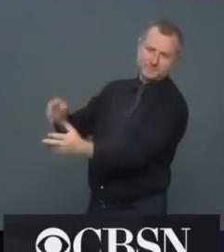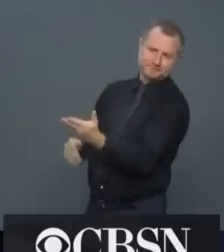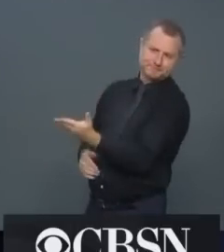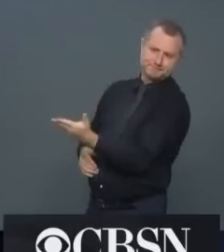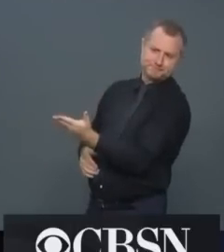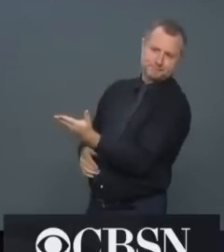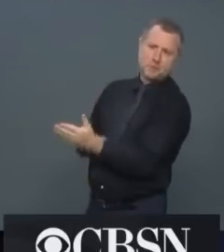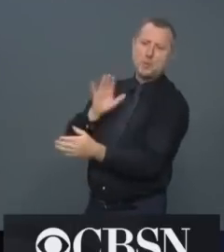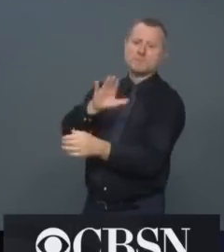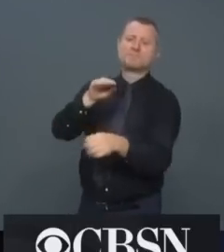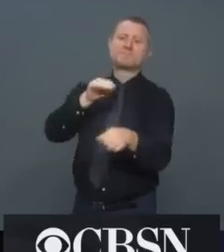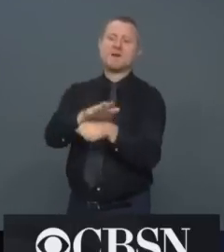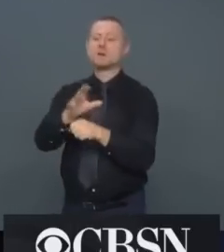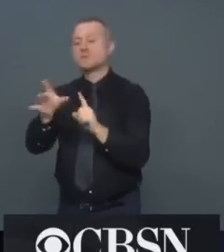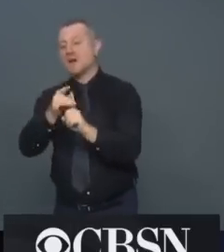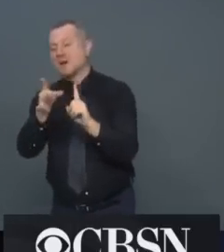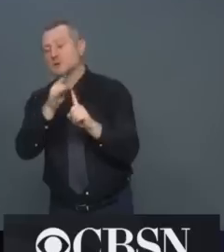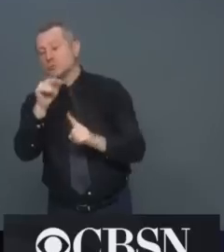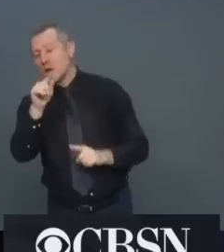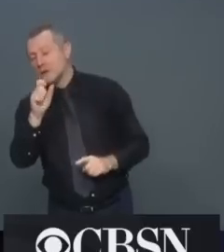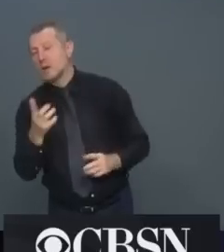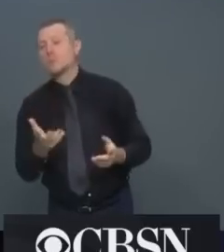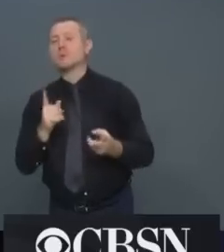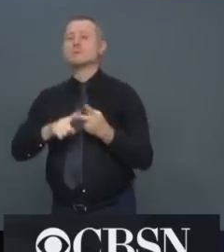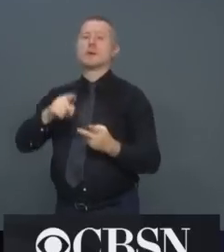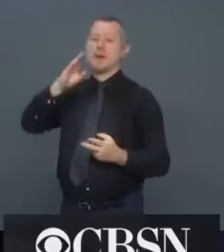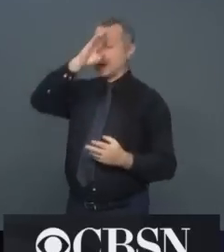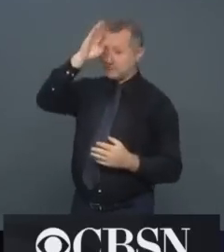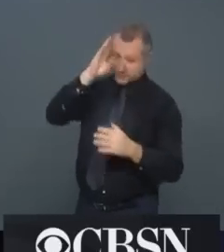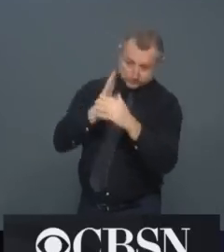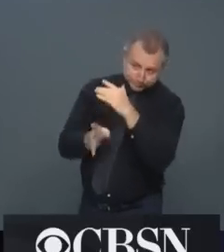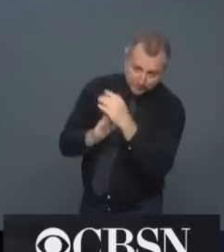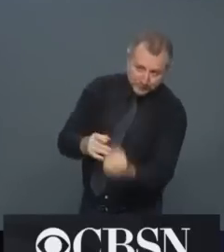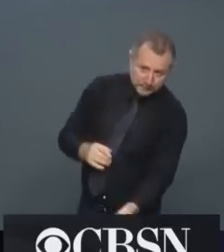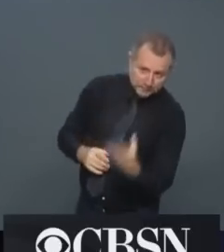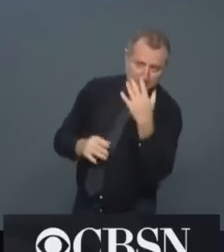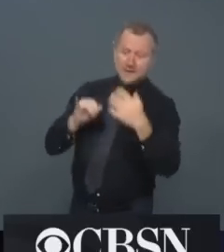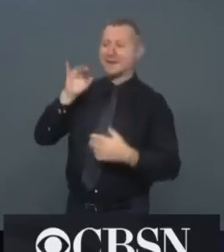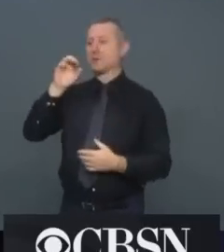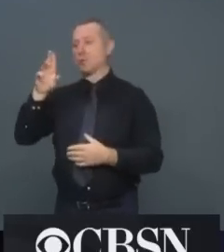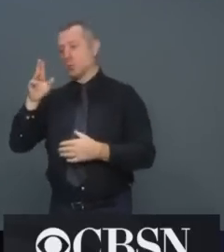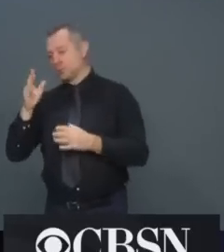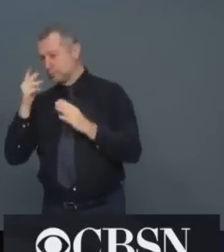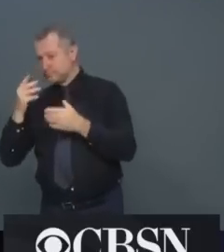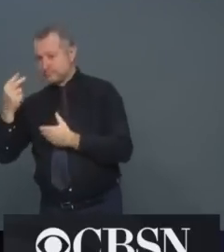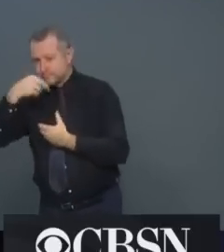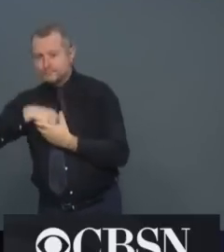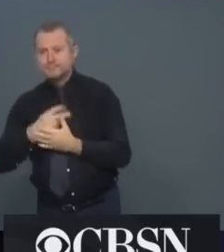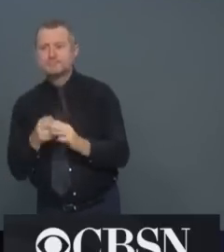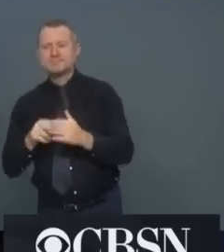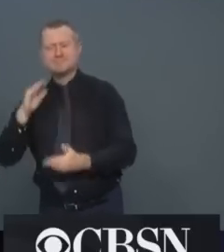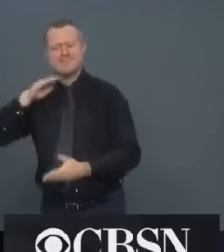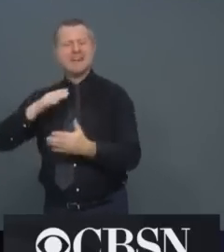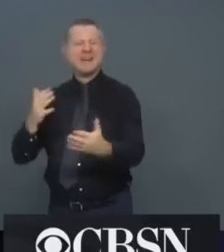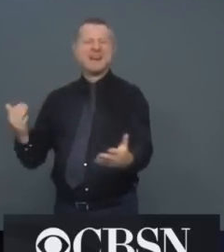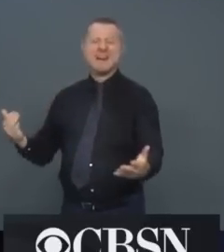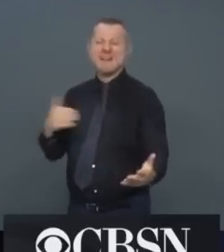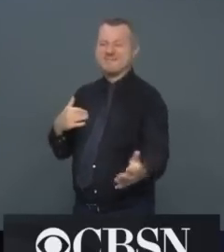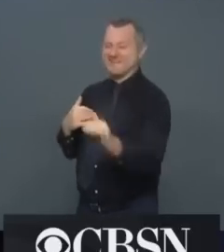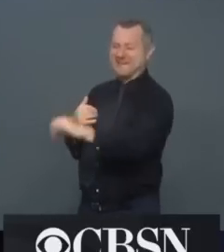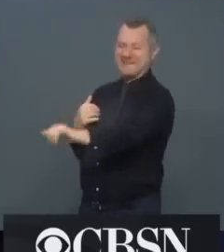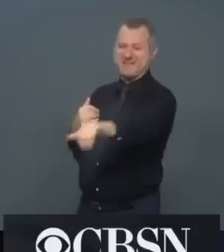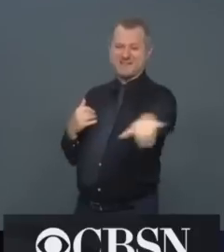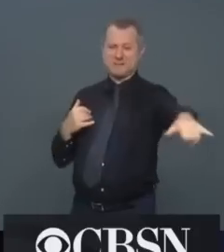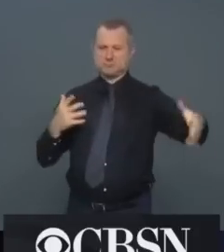their hospitalization. Here's their ICU rate. That's how they're doing, right? Let's keep this numerical